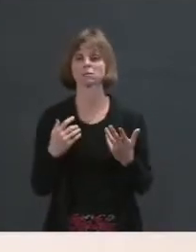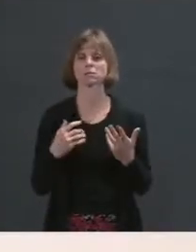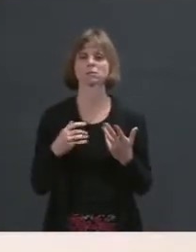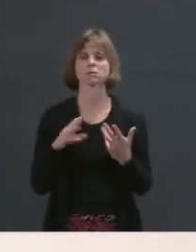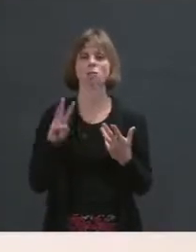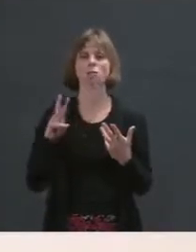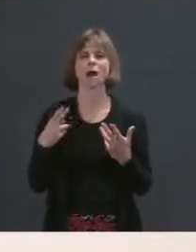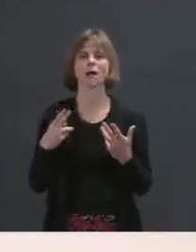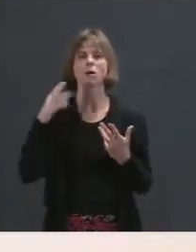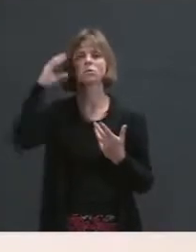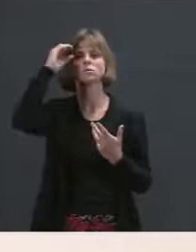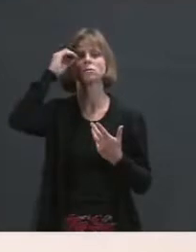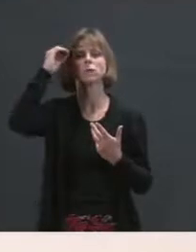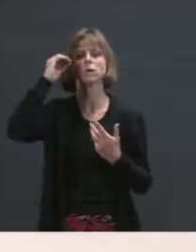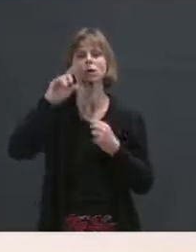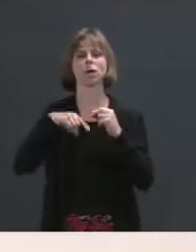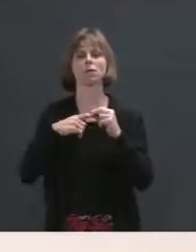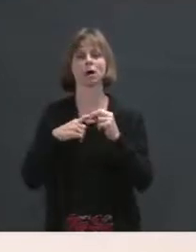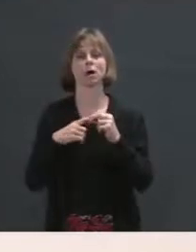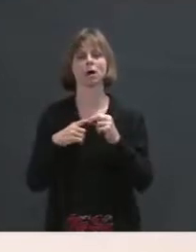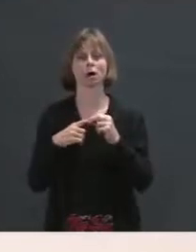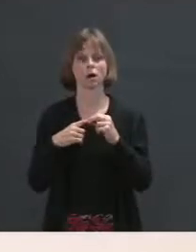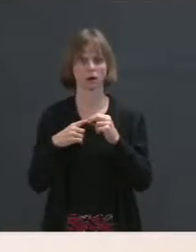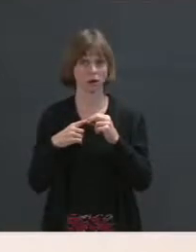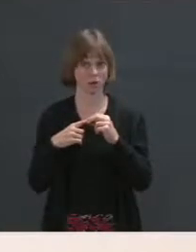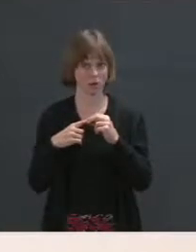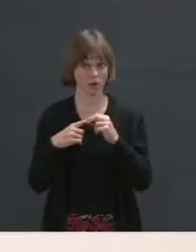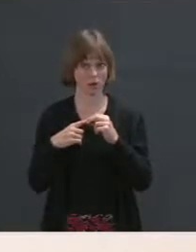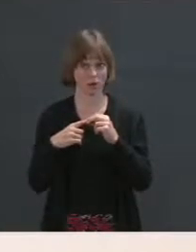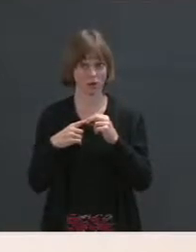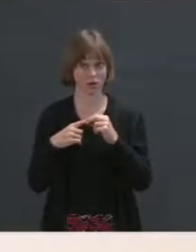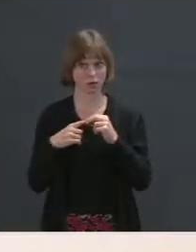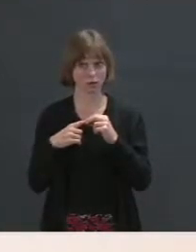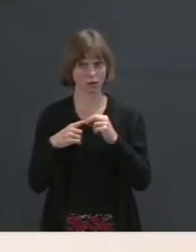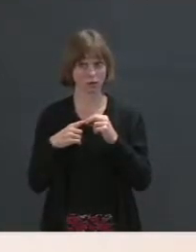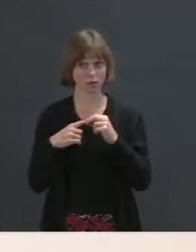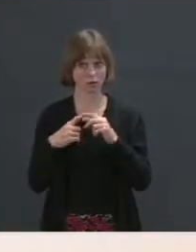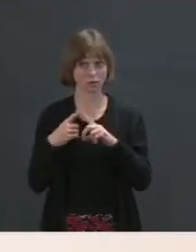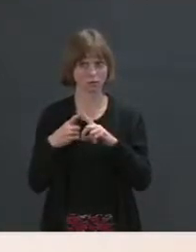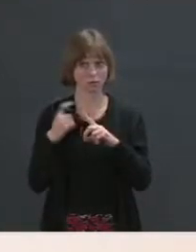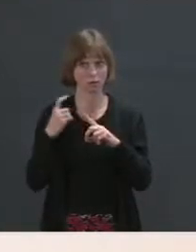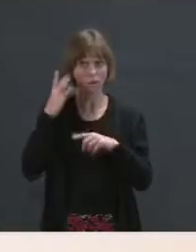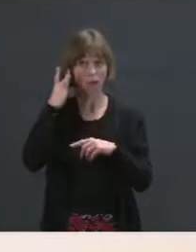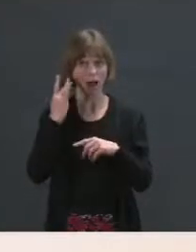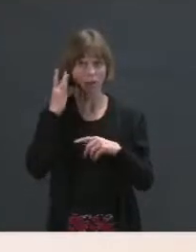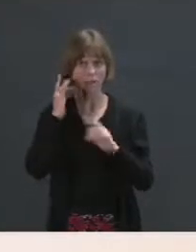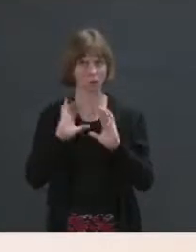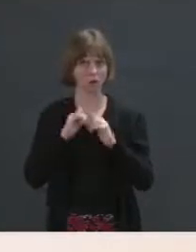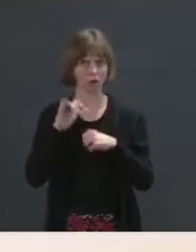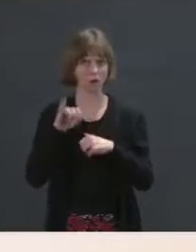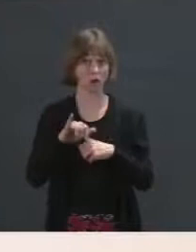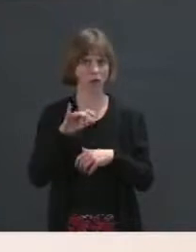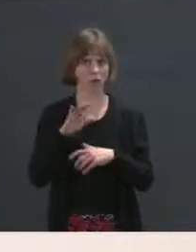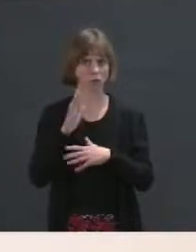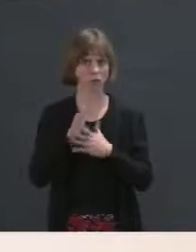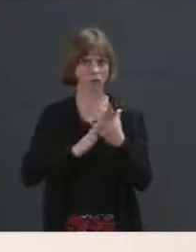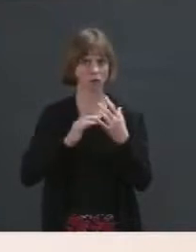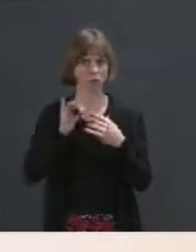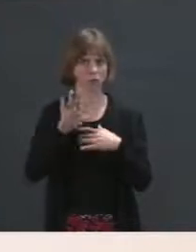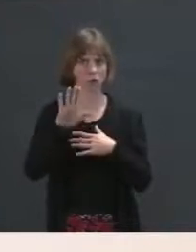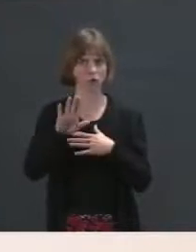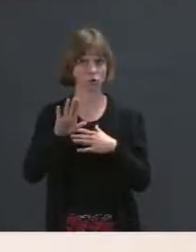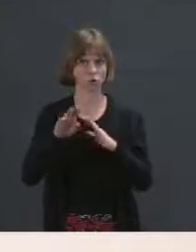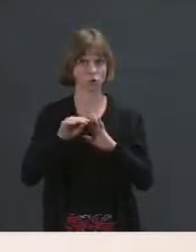on this variant that's emerged from California, and how it might factor into your modeling